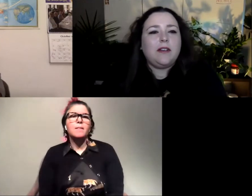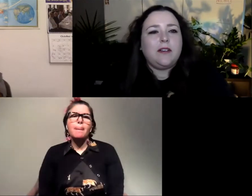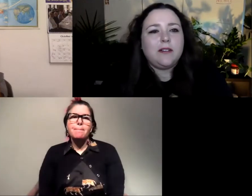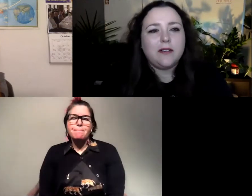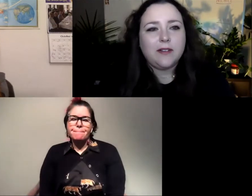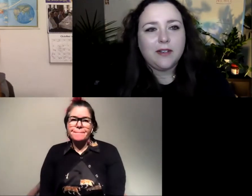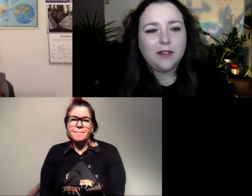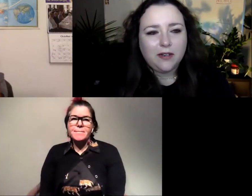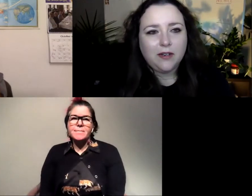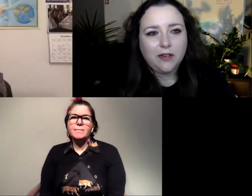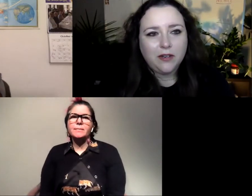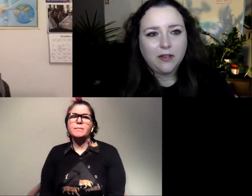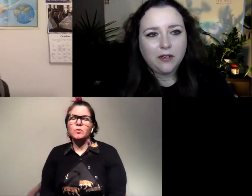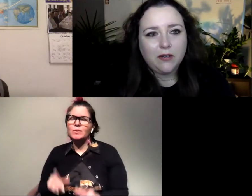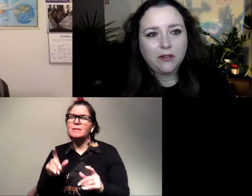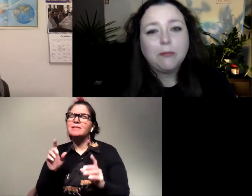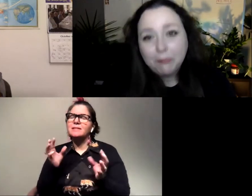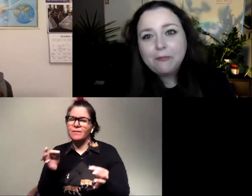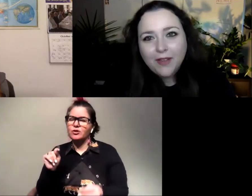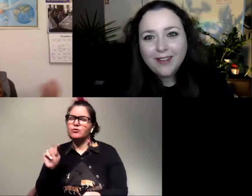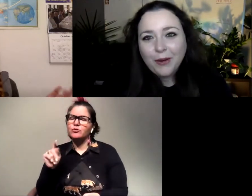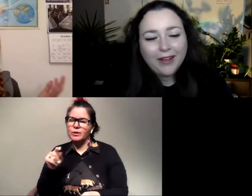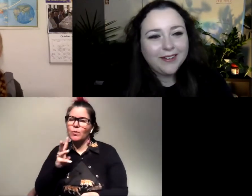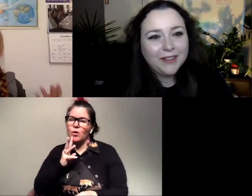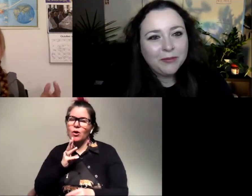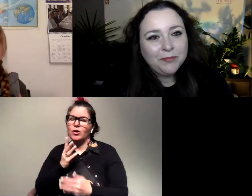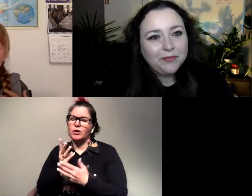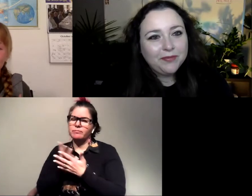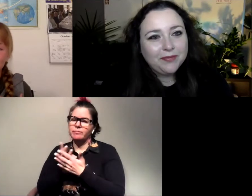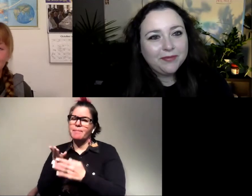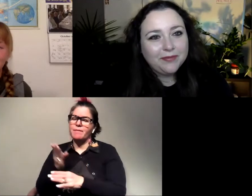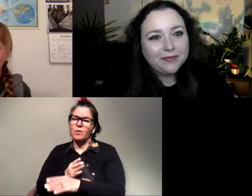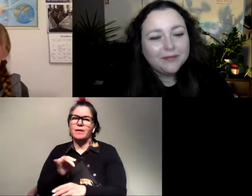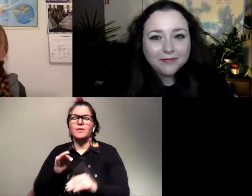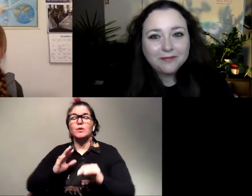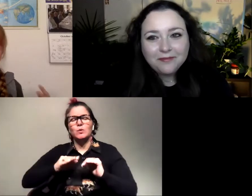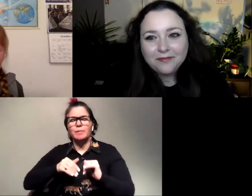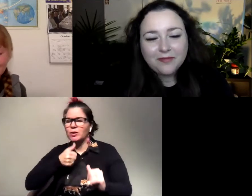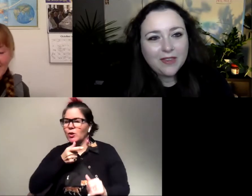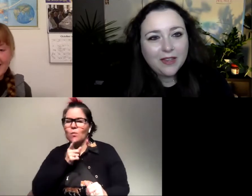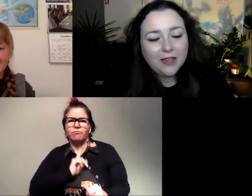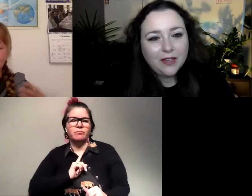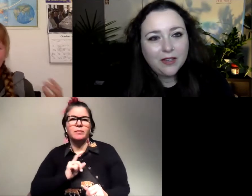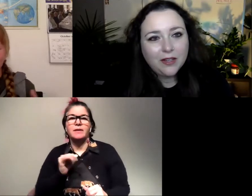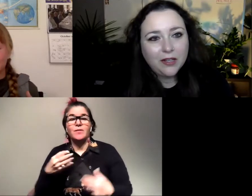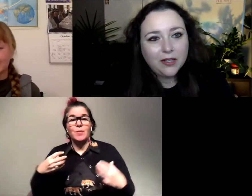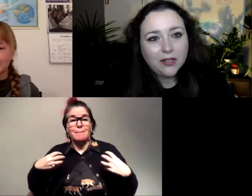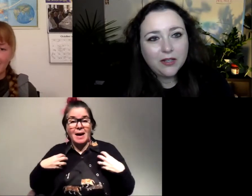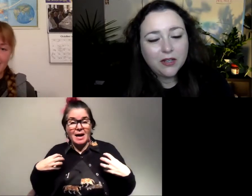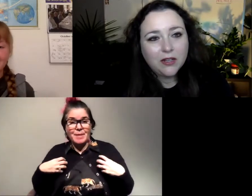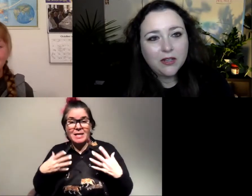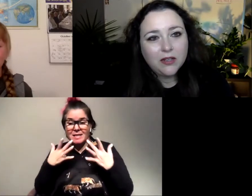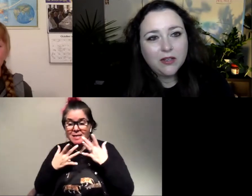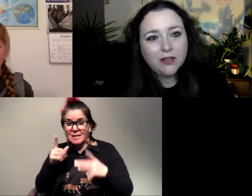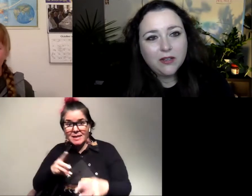definitely be treating the water before you drink it. Yeah, so if you're swimming, probably don't drink it. If you're like backpacking and you need a source of